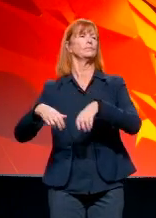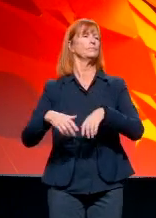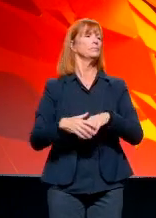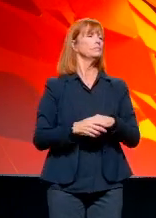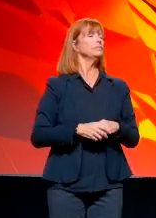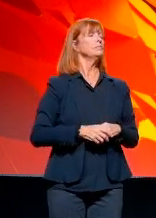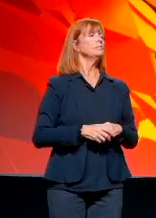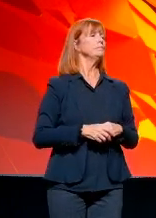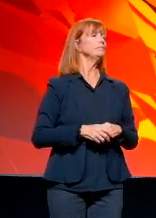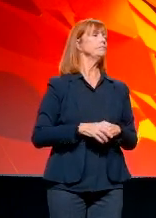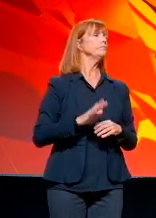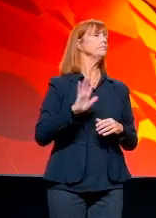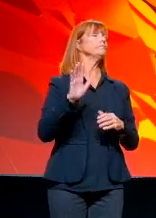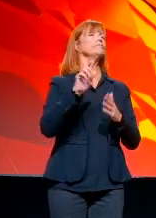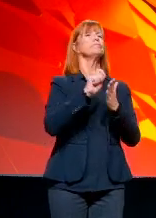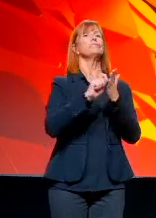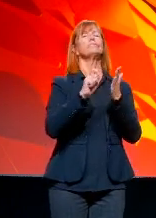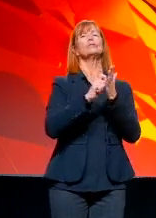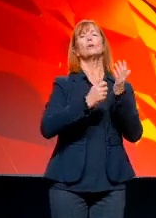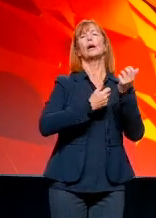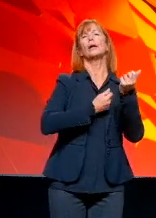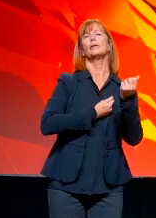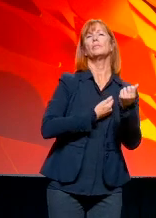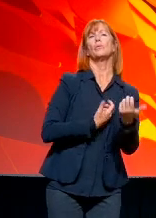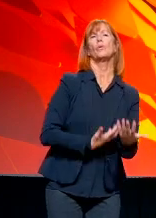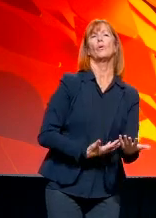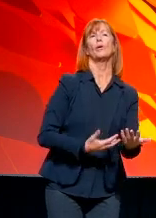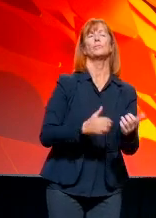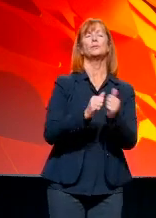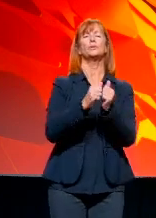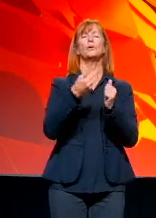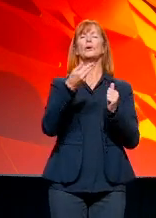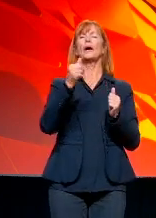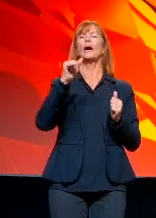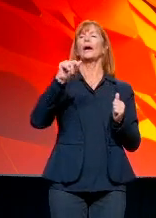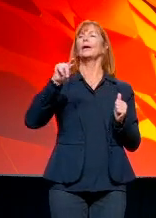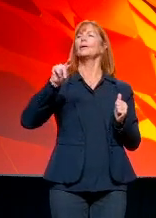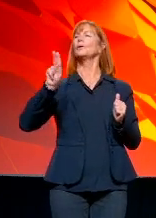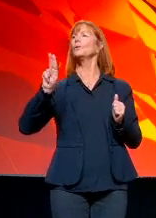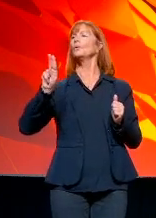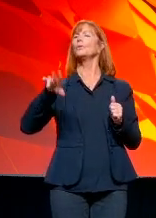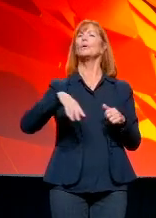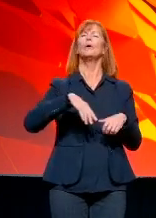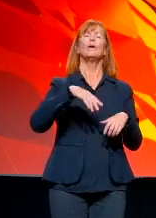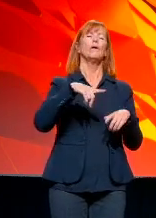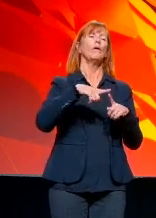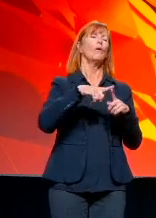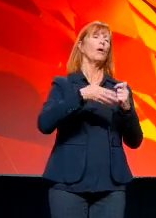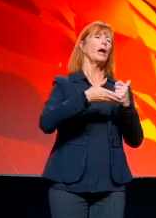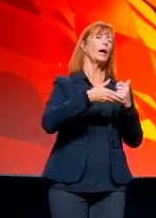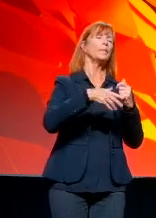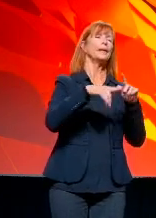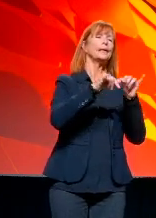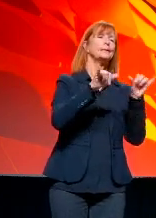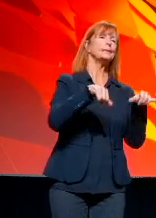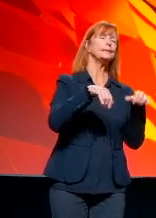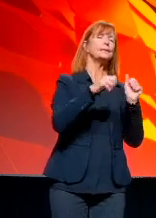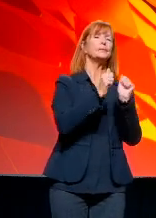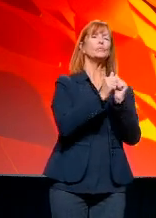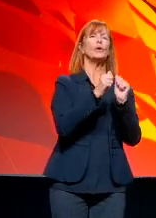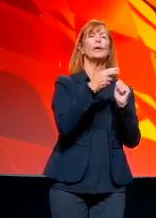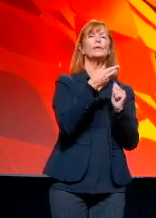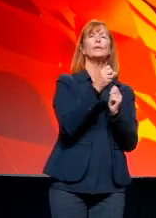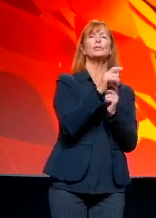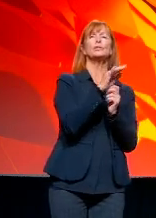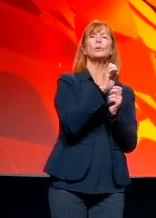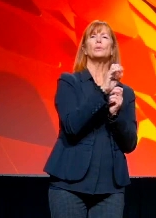to write poems like a Japanese haiku. It can like be a coding assistant to auto-complete your source code, or you can use it